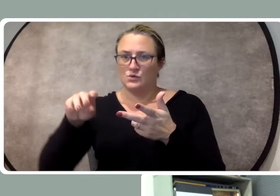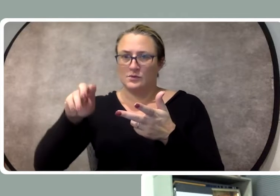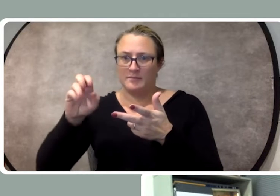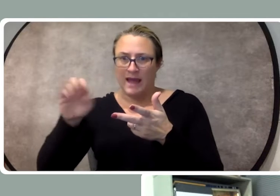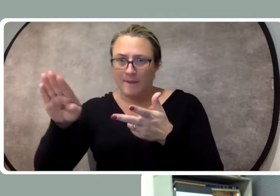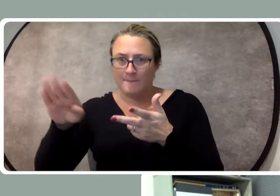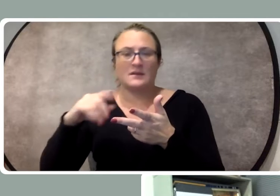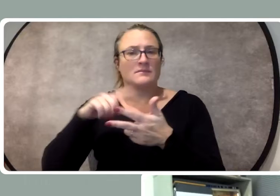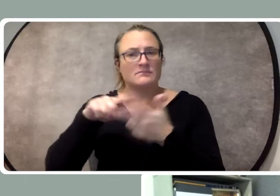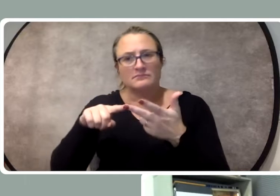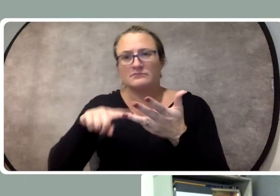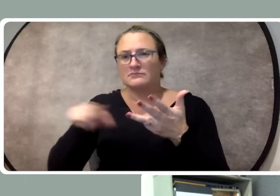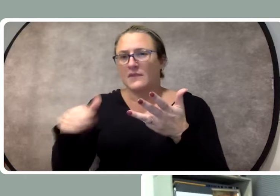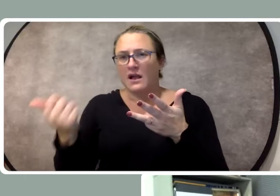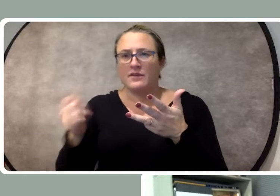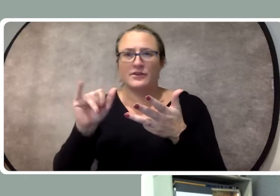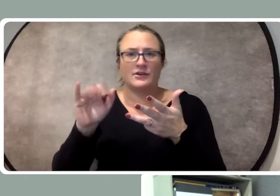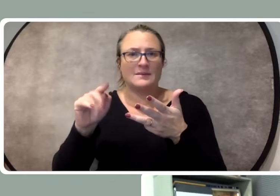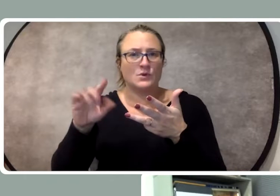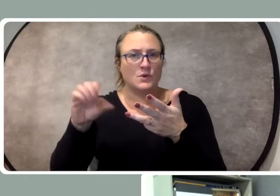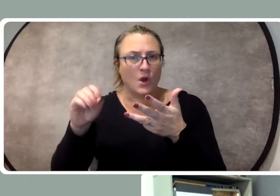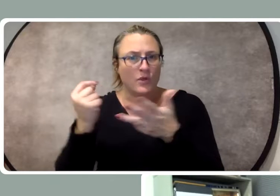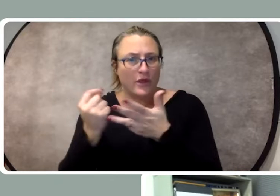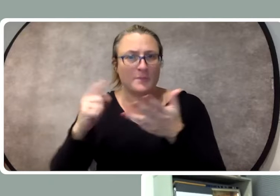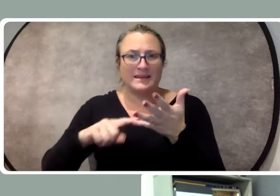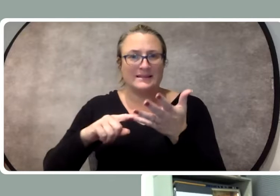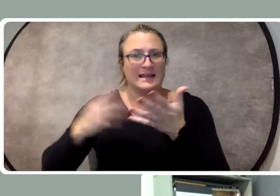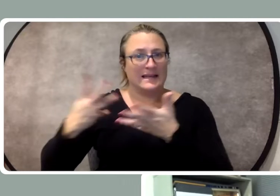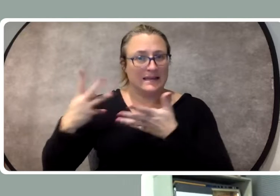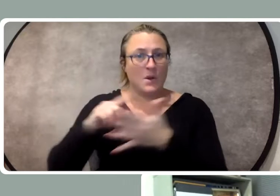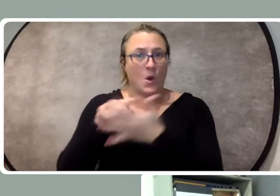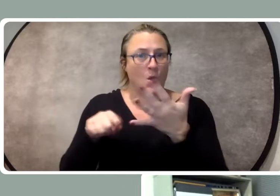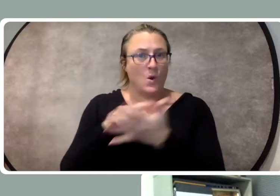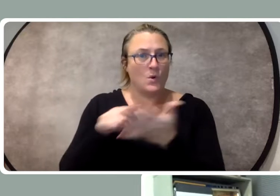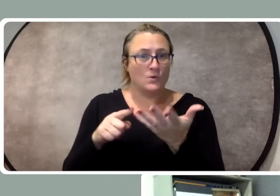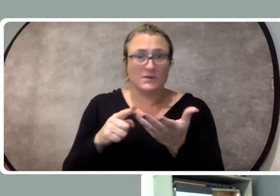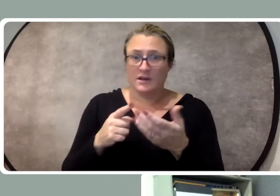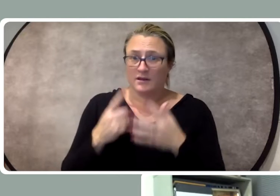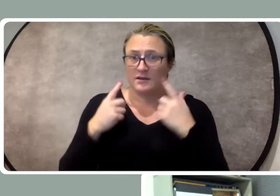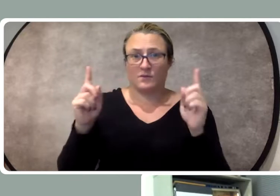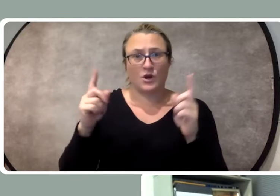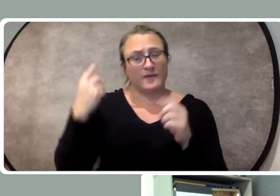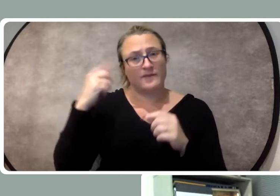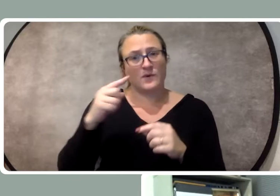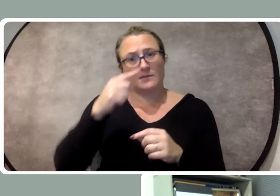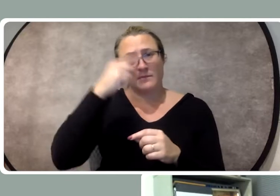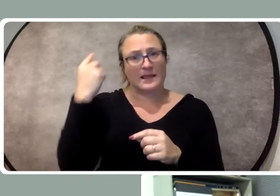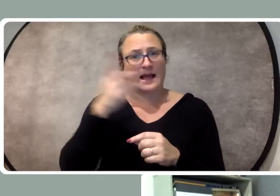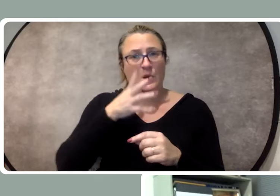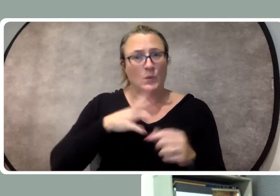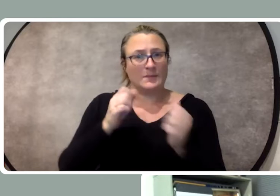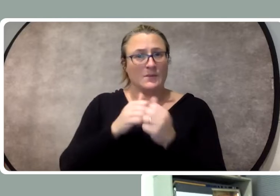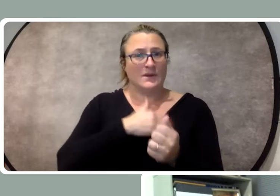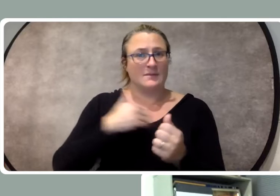other immunotherapies and chemos are also active in Black women with breast cancer. Women from